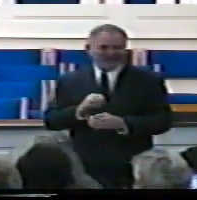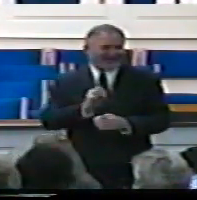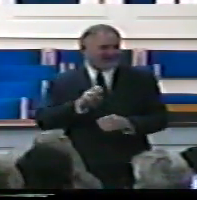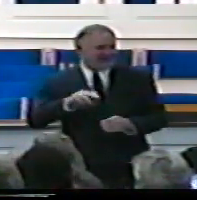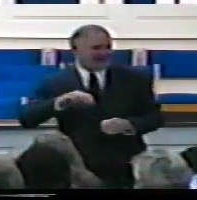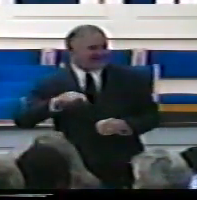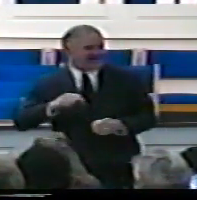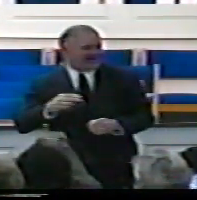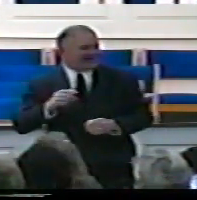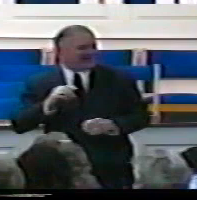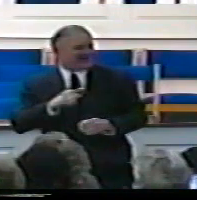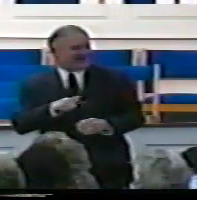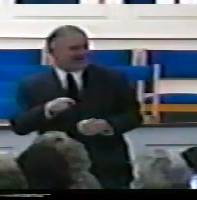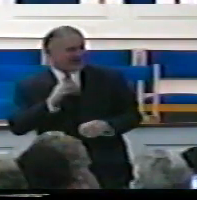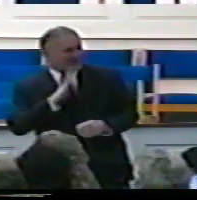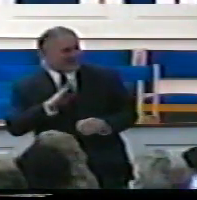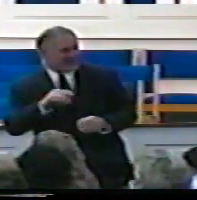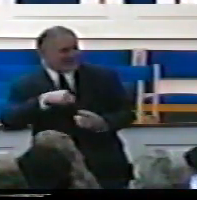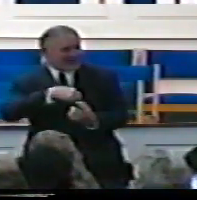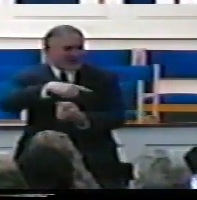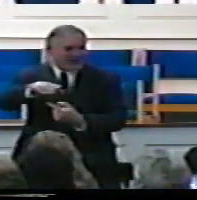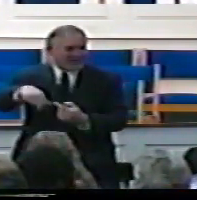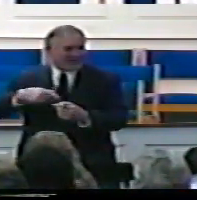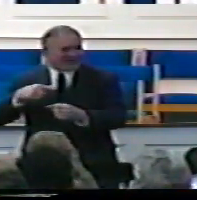She'll be coming around the mountain. No, it's not it. That's not it.